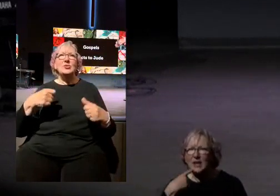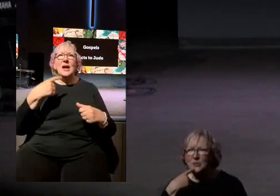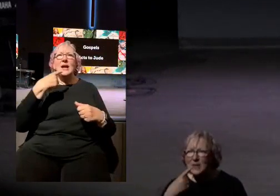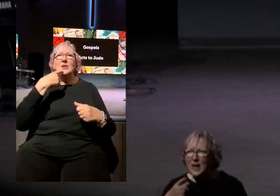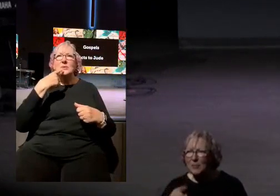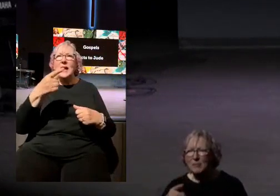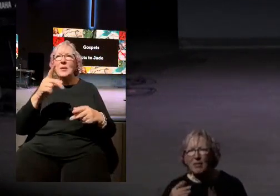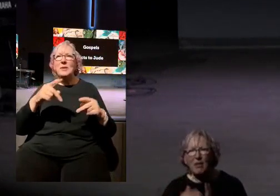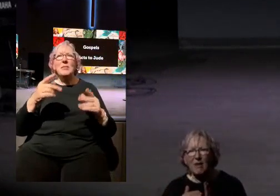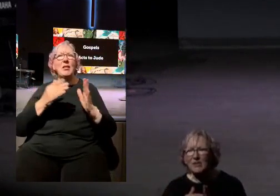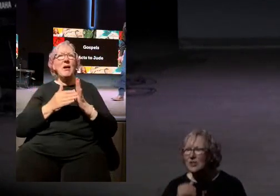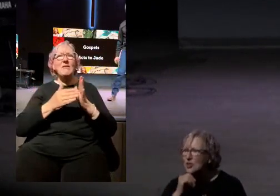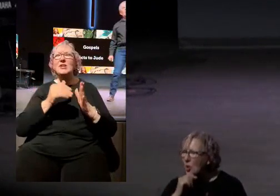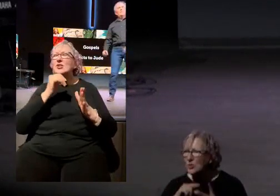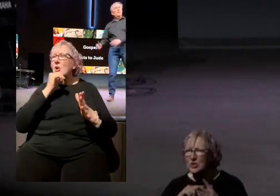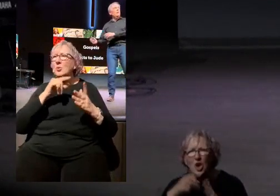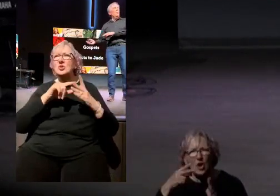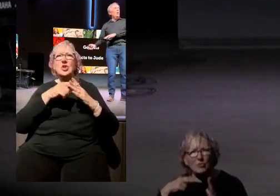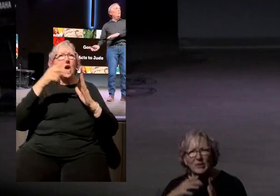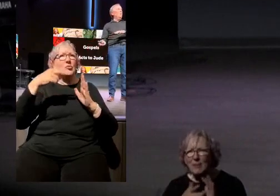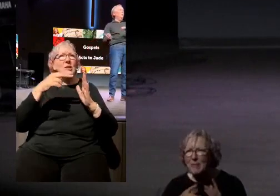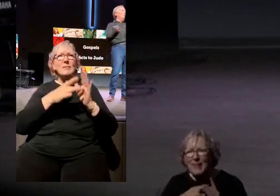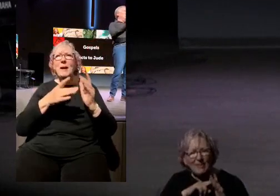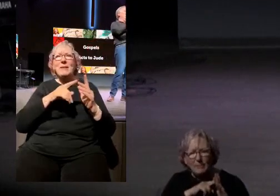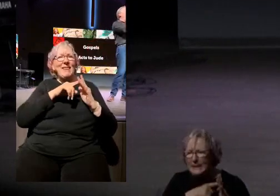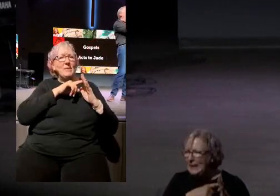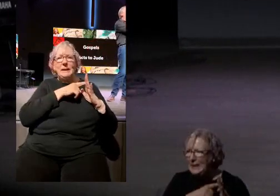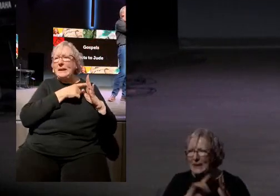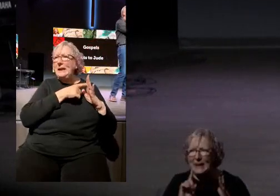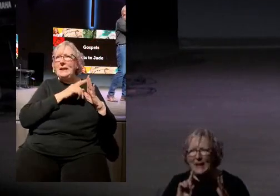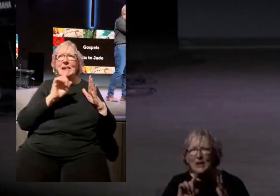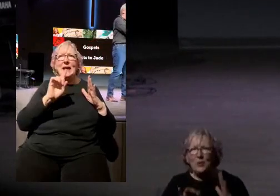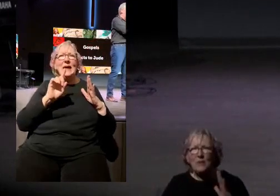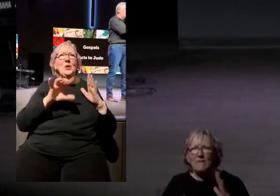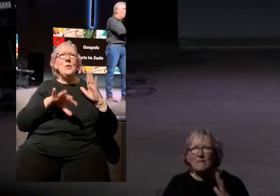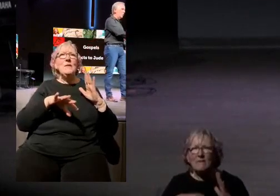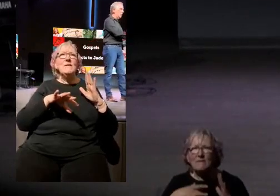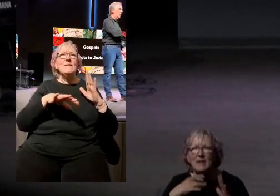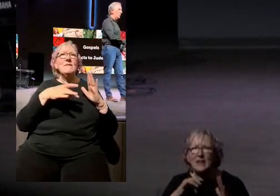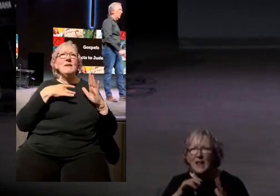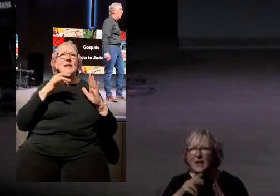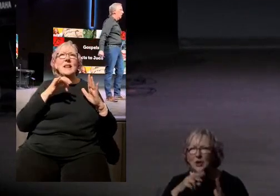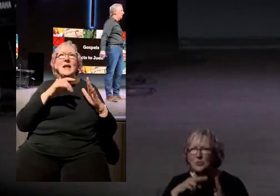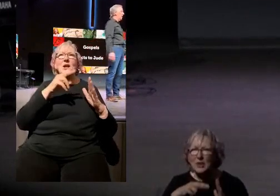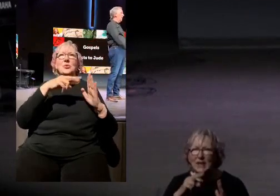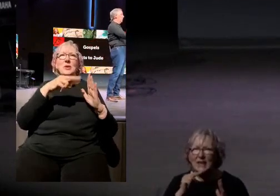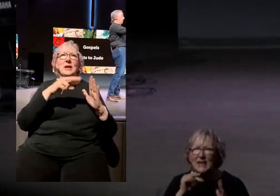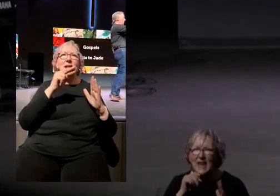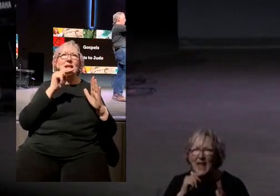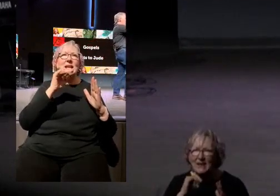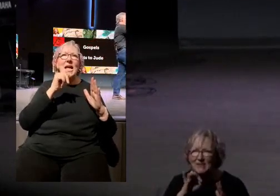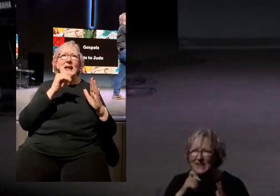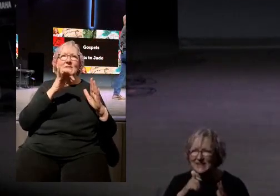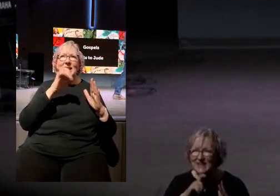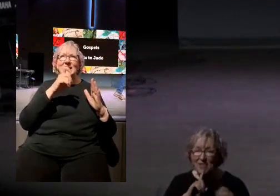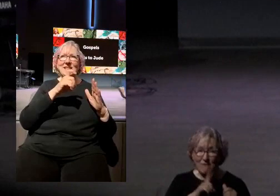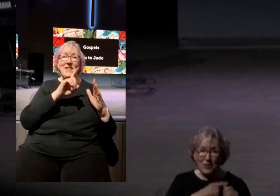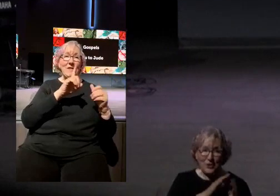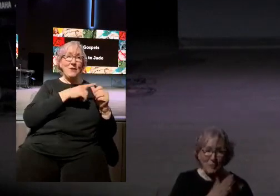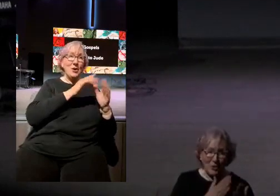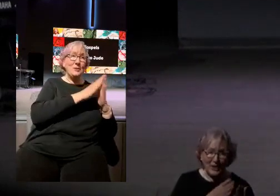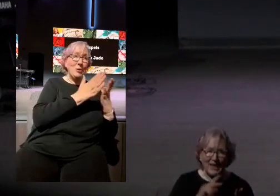beginning. You're going to feel like you're reading a Netflix series in the first book. The second book is going to feel like a movie that